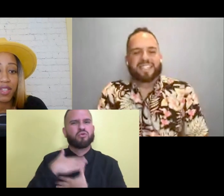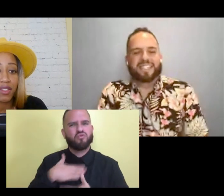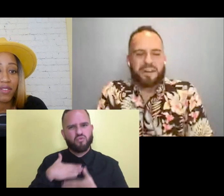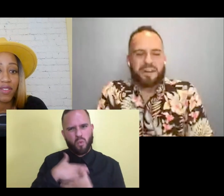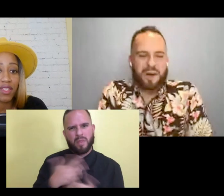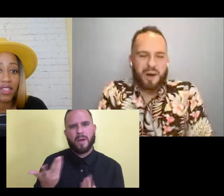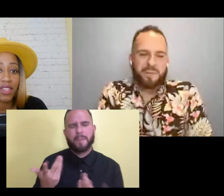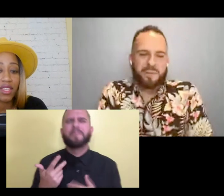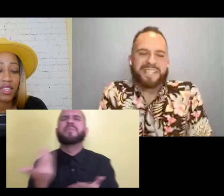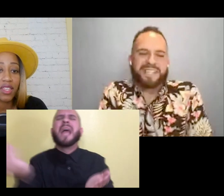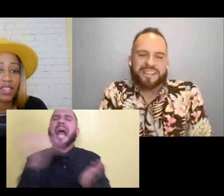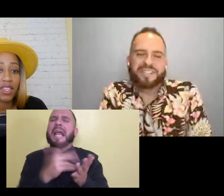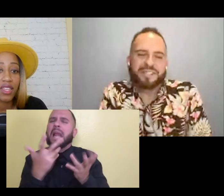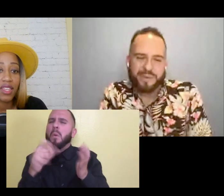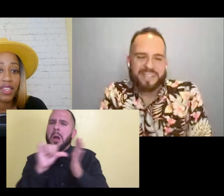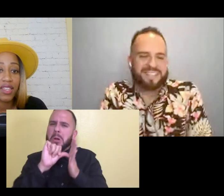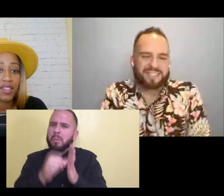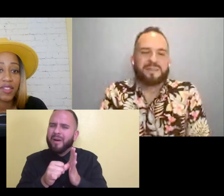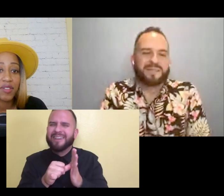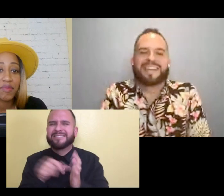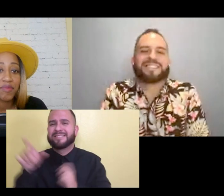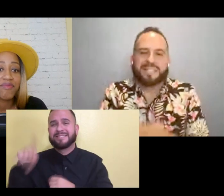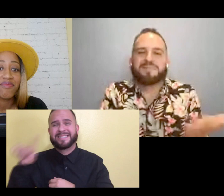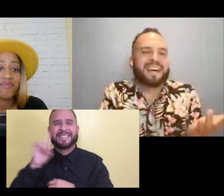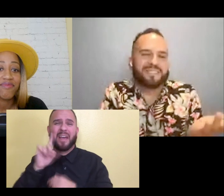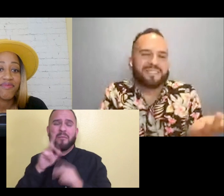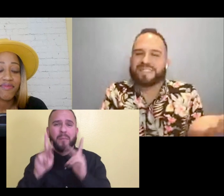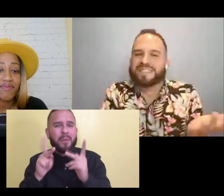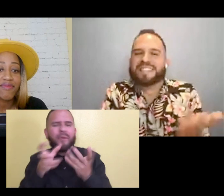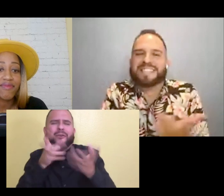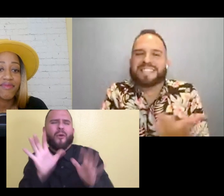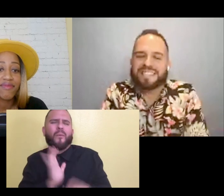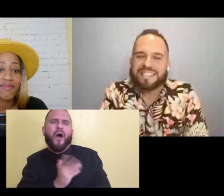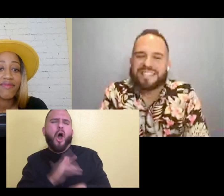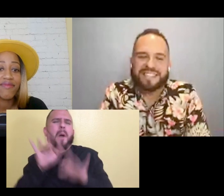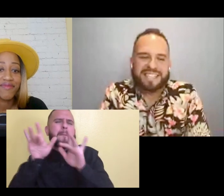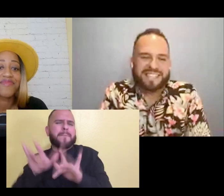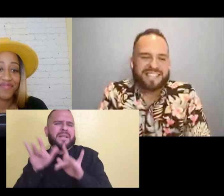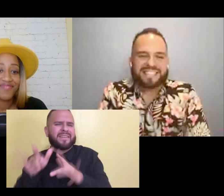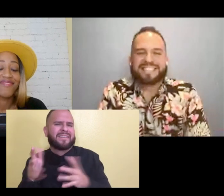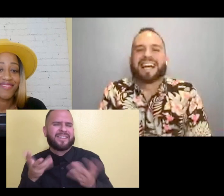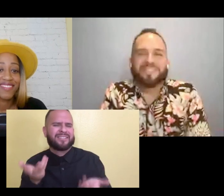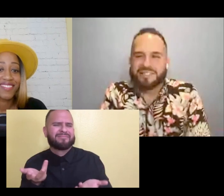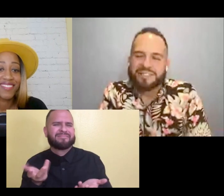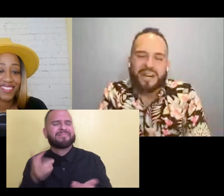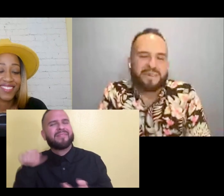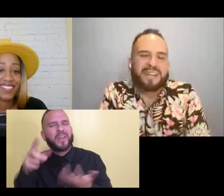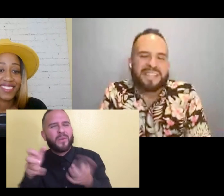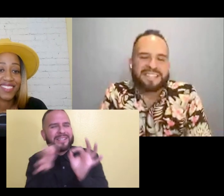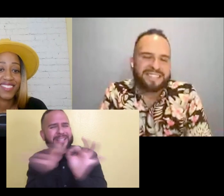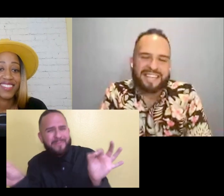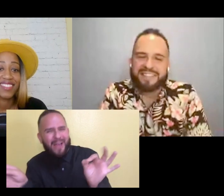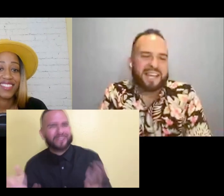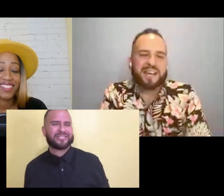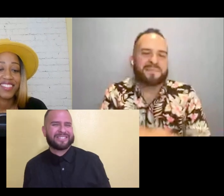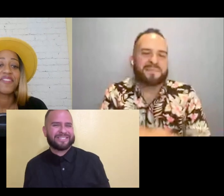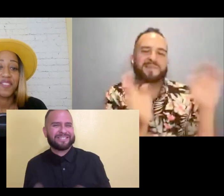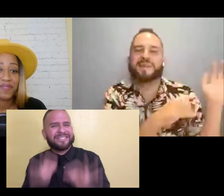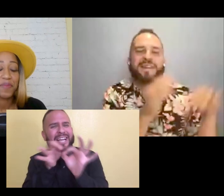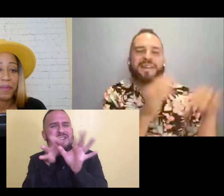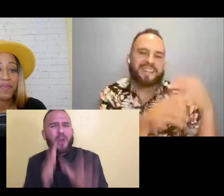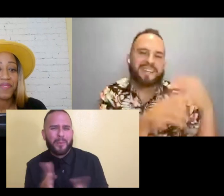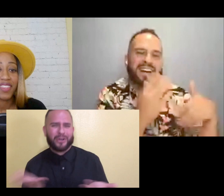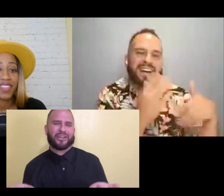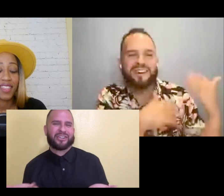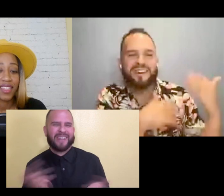They nice don't. perspective. They don't want our pity. They just want something like subtitles, or a sign language interpreter. Like, again, miss